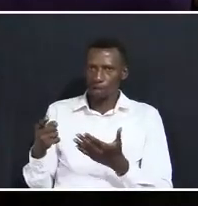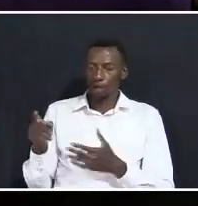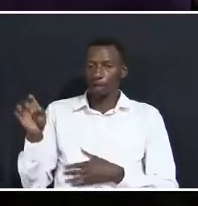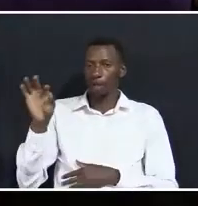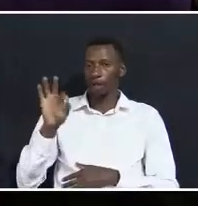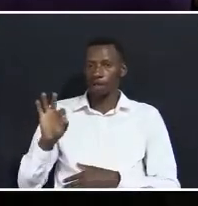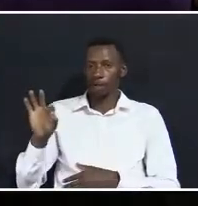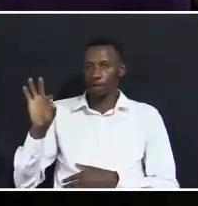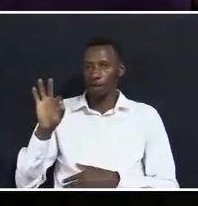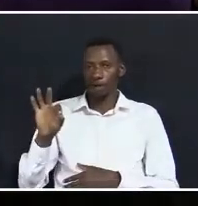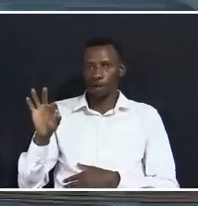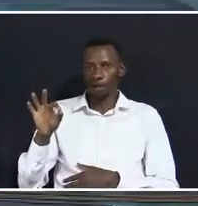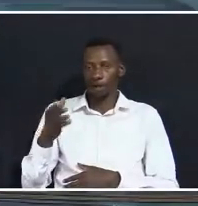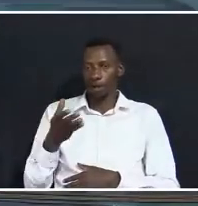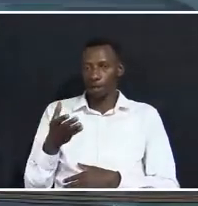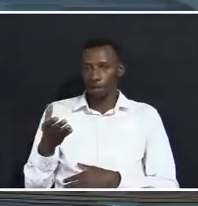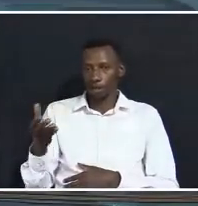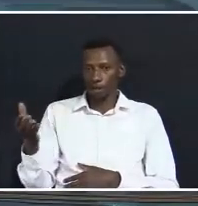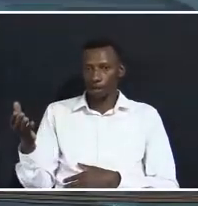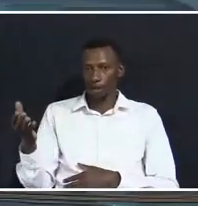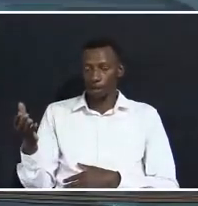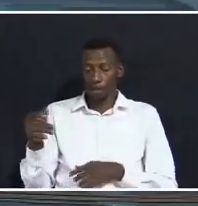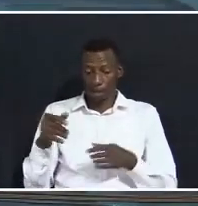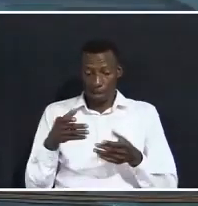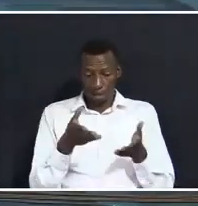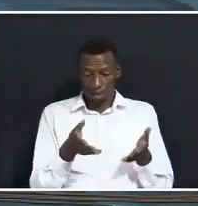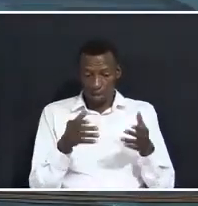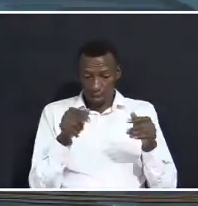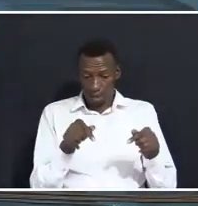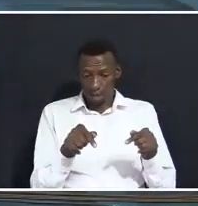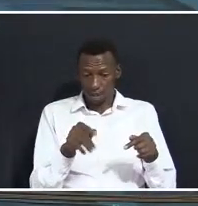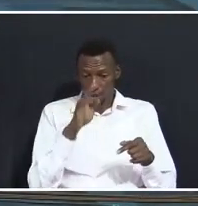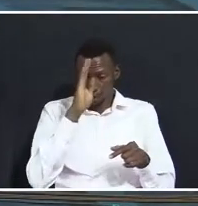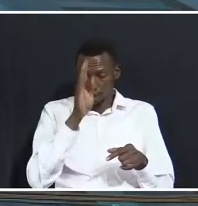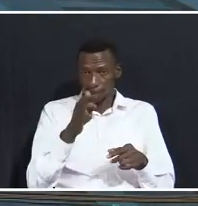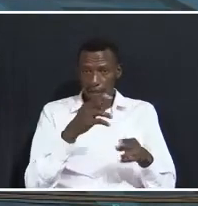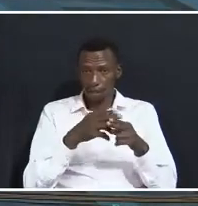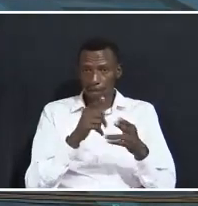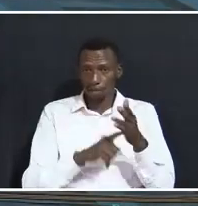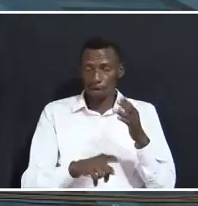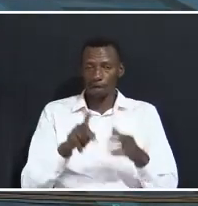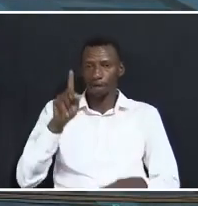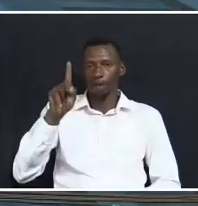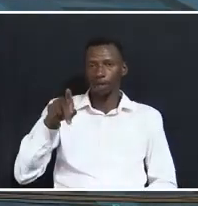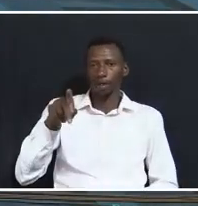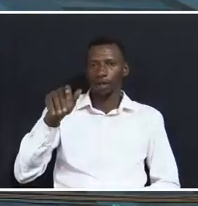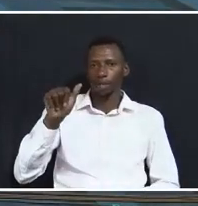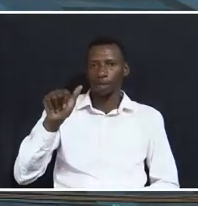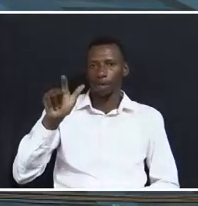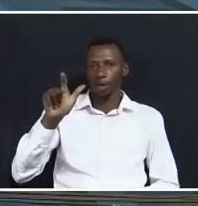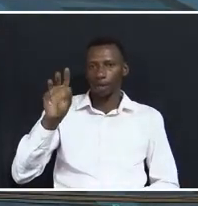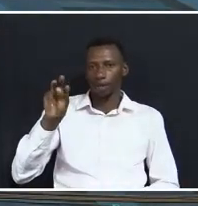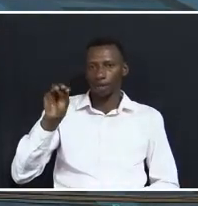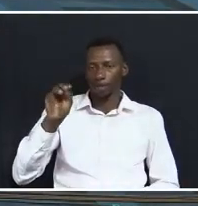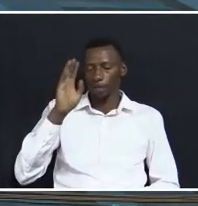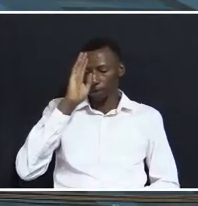Friday. This is Sunday, which is called Palm Sunday. A portion of this